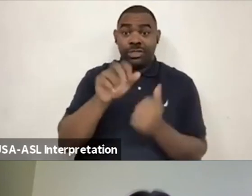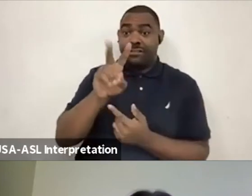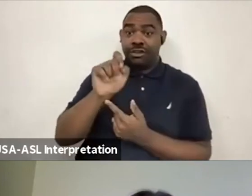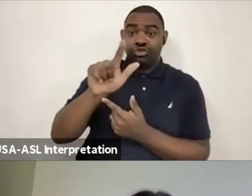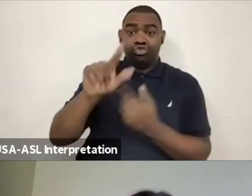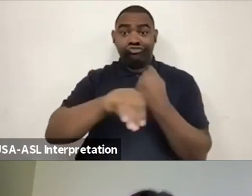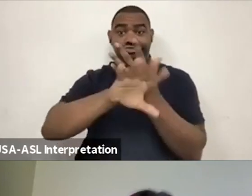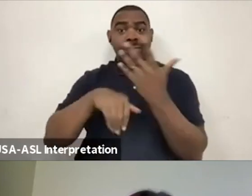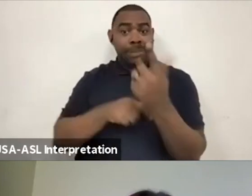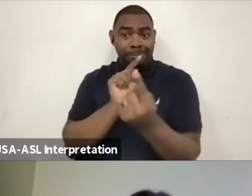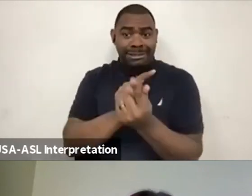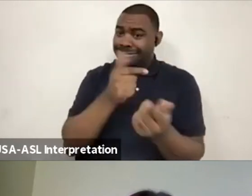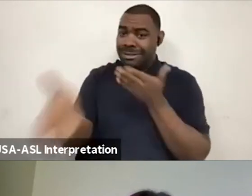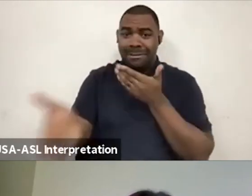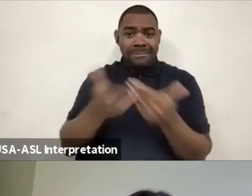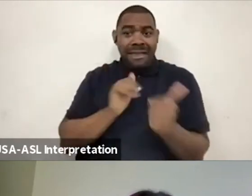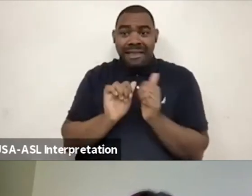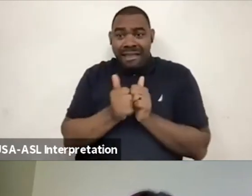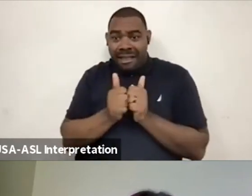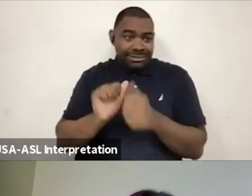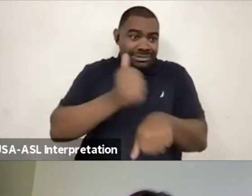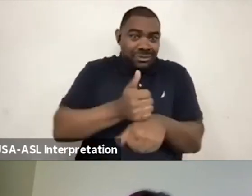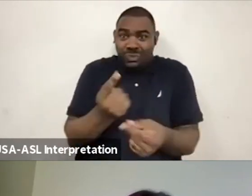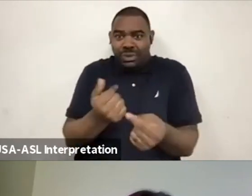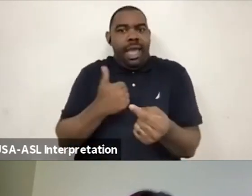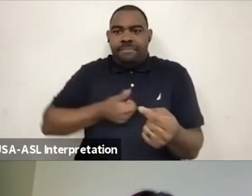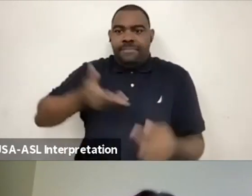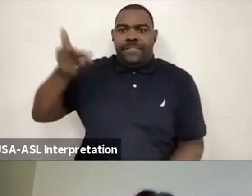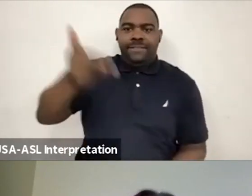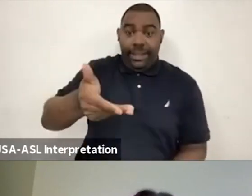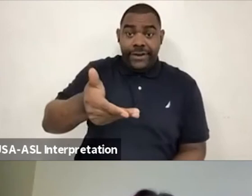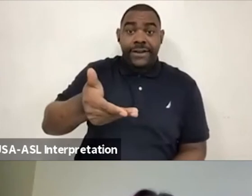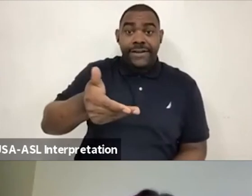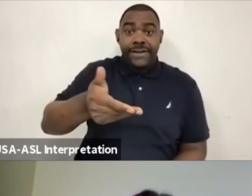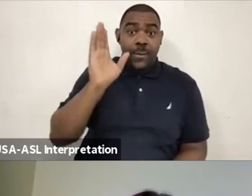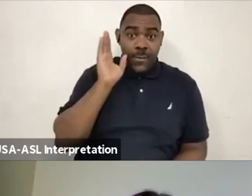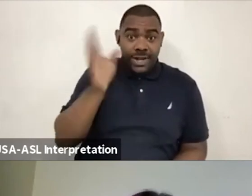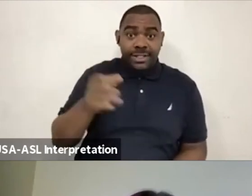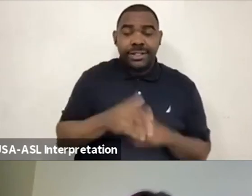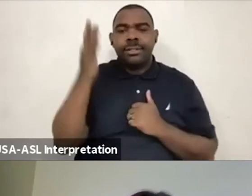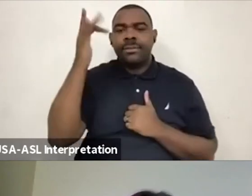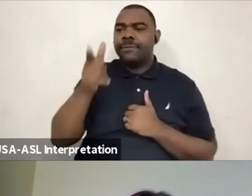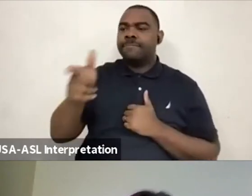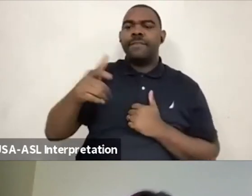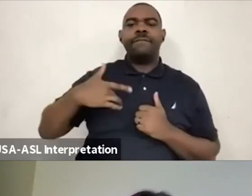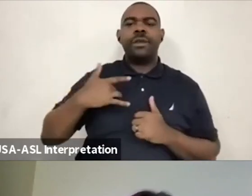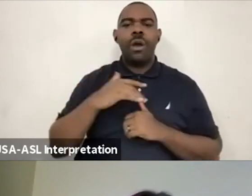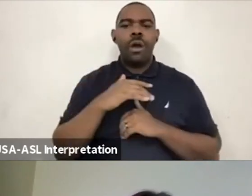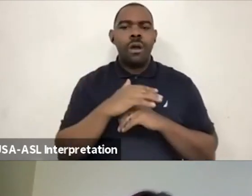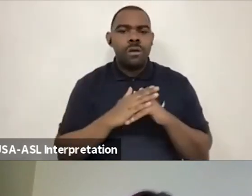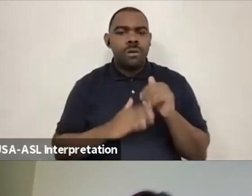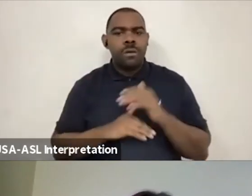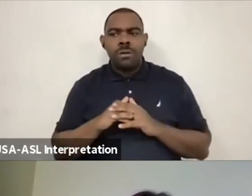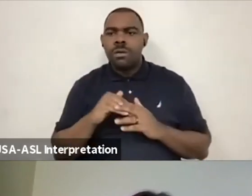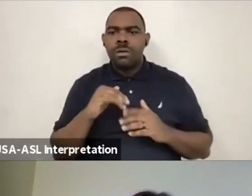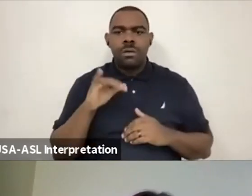matter what platform we're using or how we're doing it. I will be there, because having them feel comfortable means that